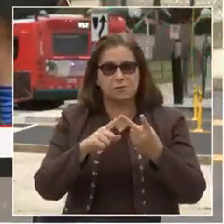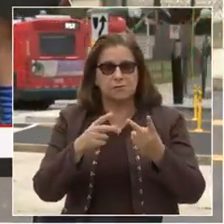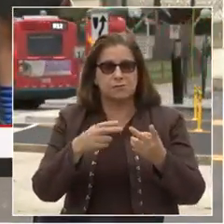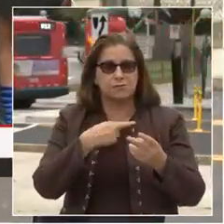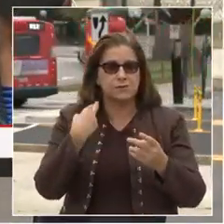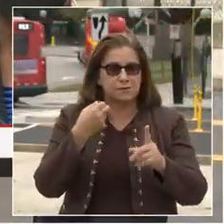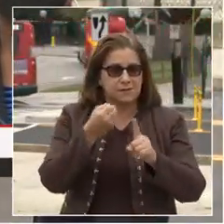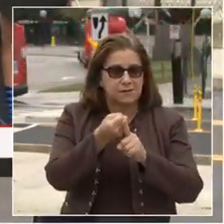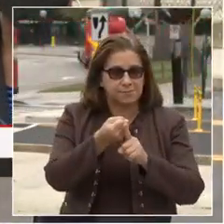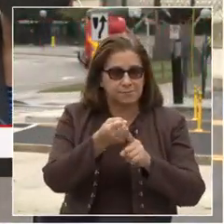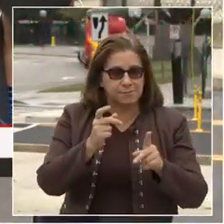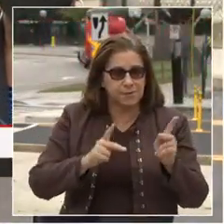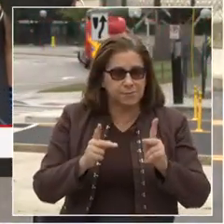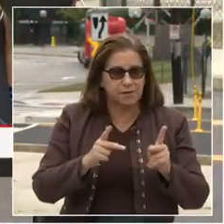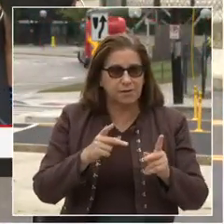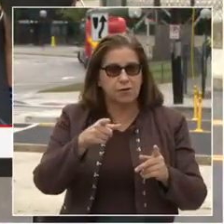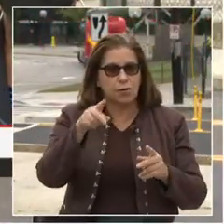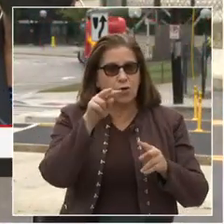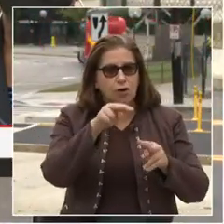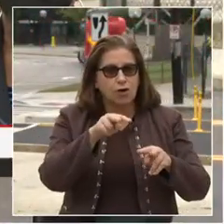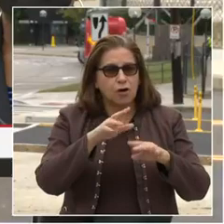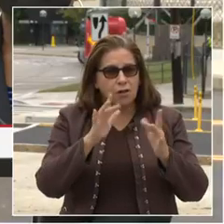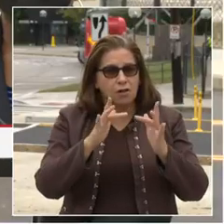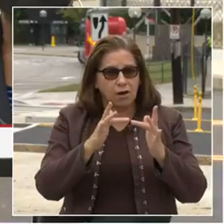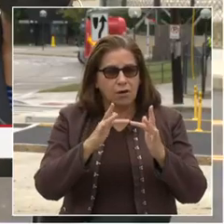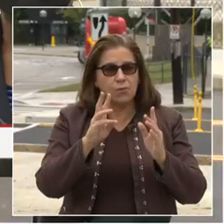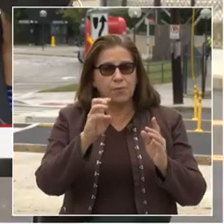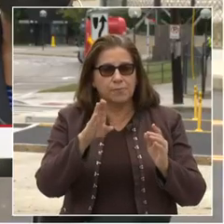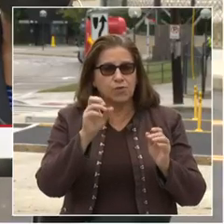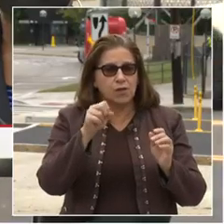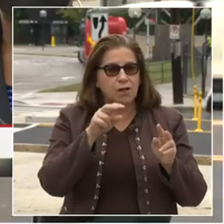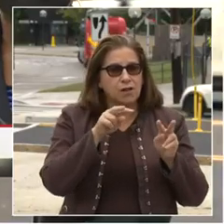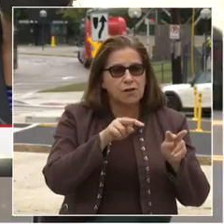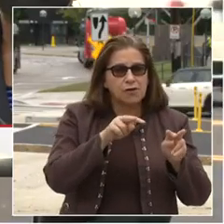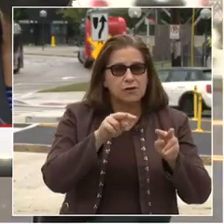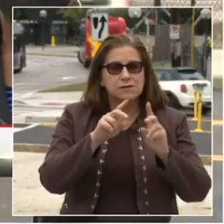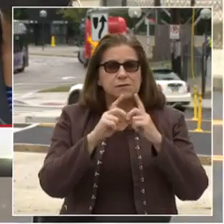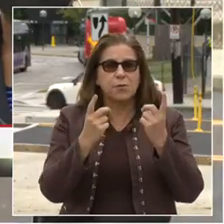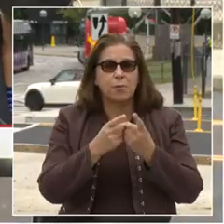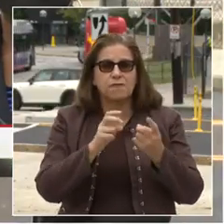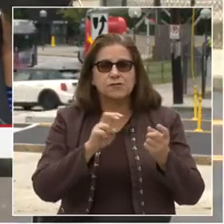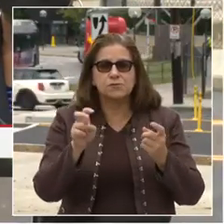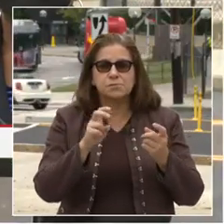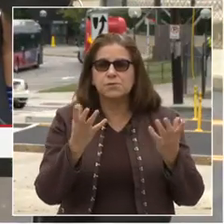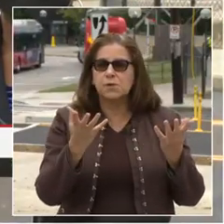the public can follow and access in order to track the progress of the work that we're doing throughout the year.